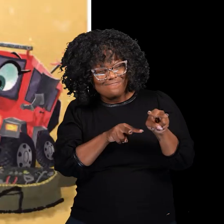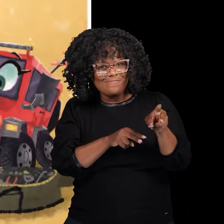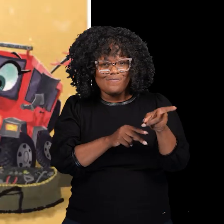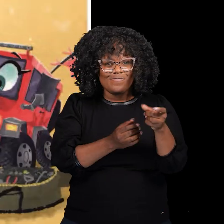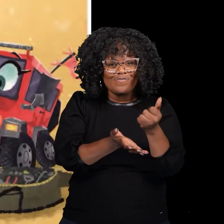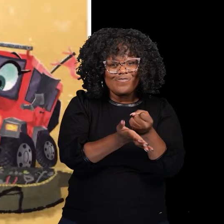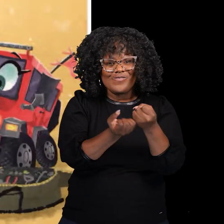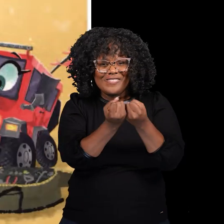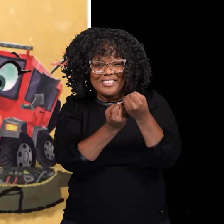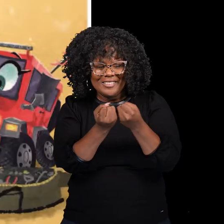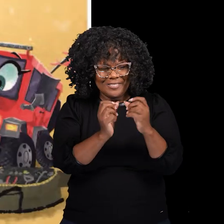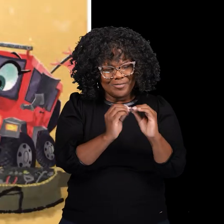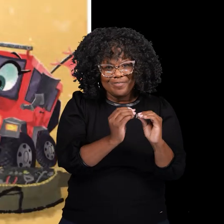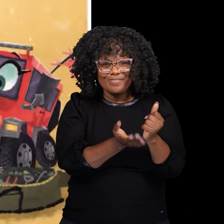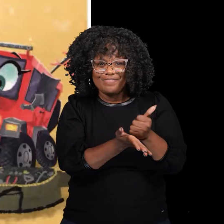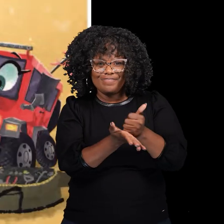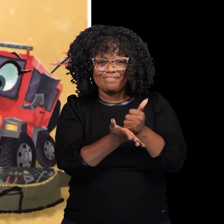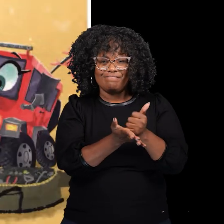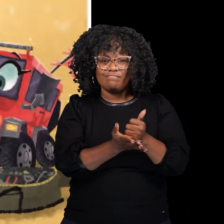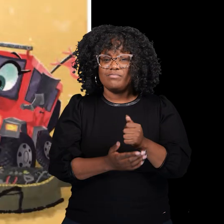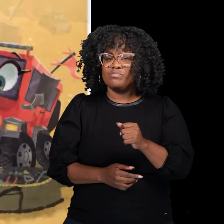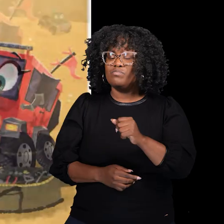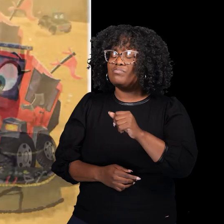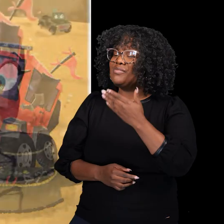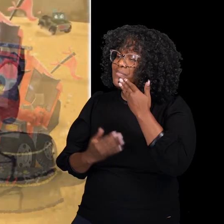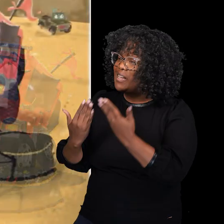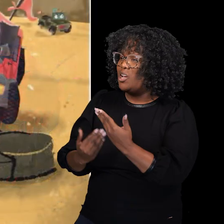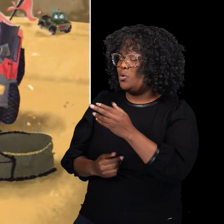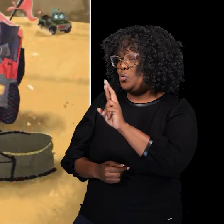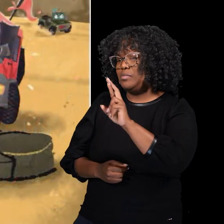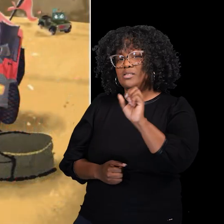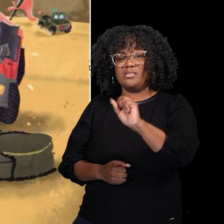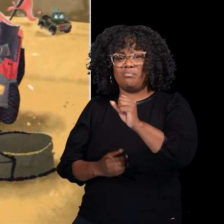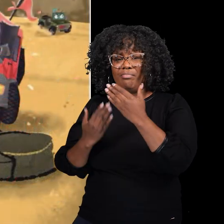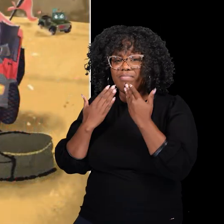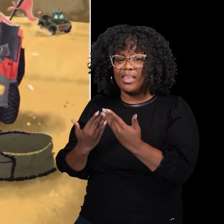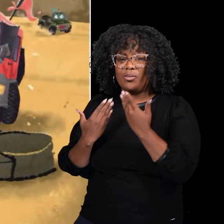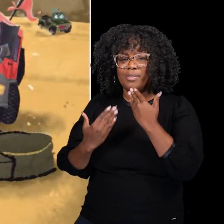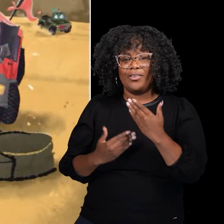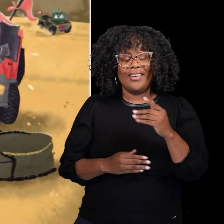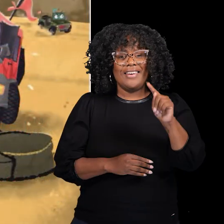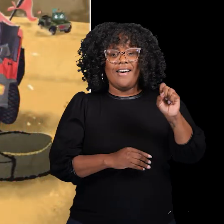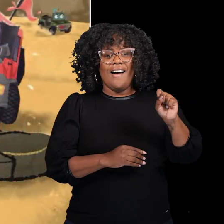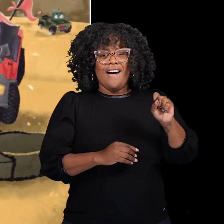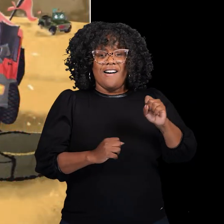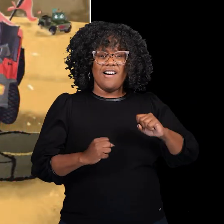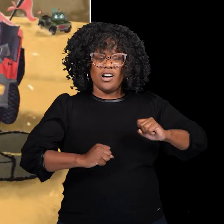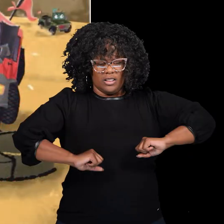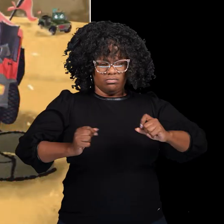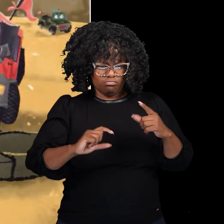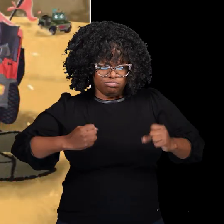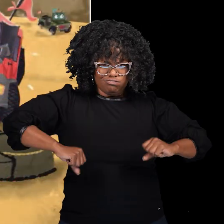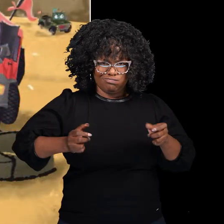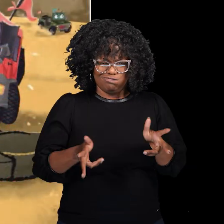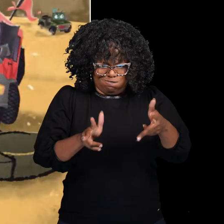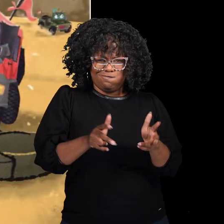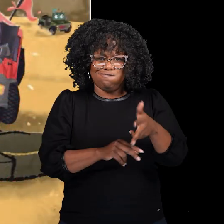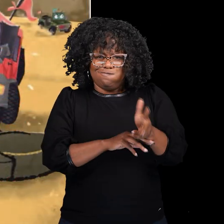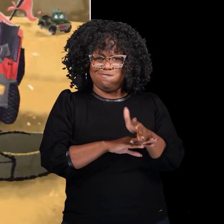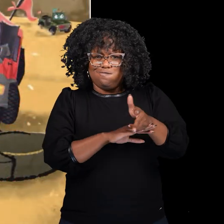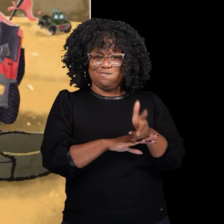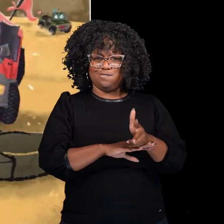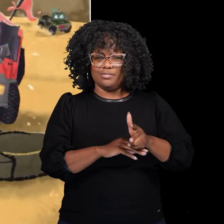smiles as she watches them help the stranded car. Thanks, Ruby and Scout. Tess grumbles, shaking off